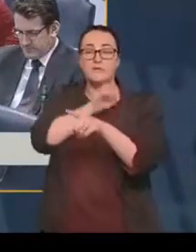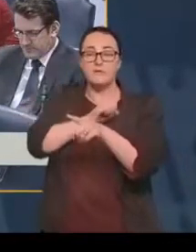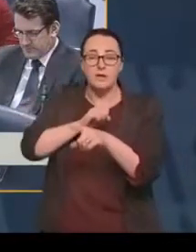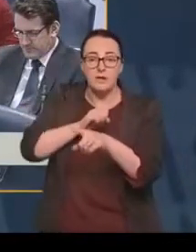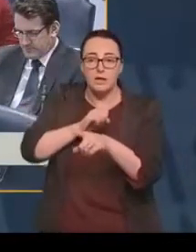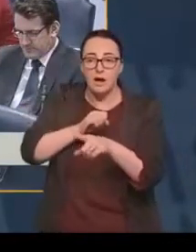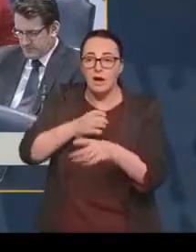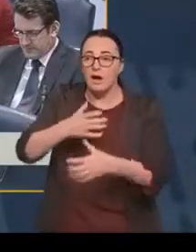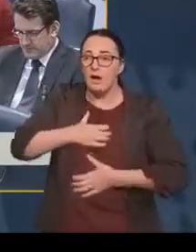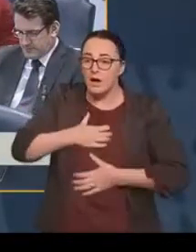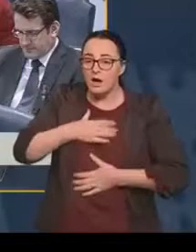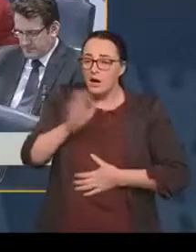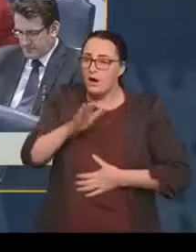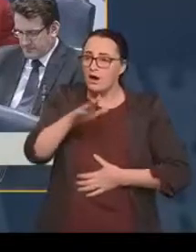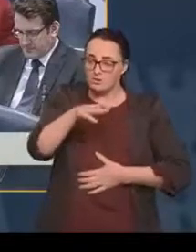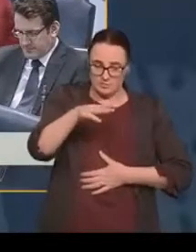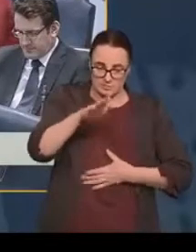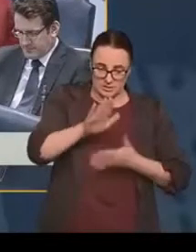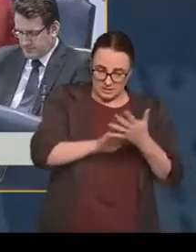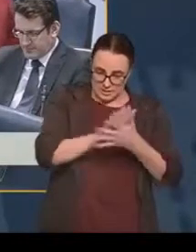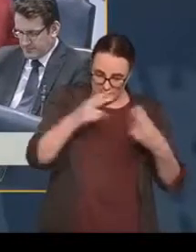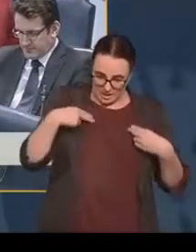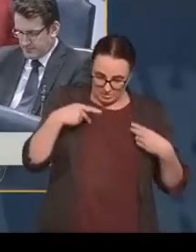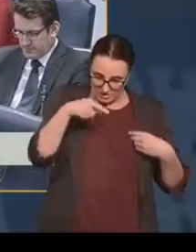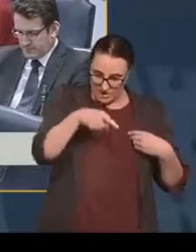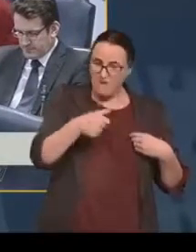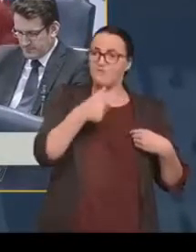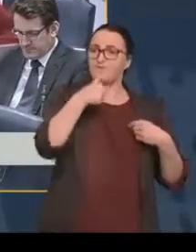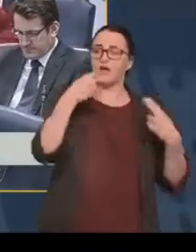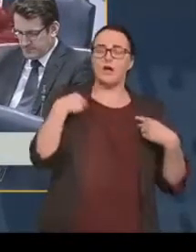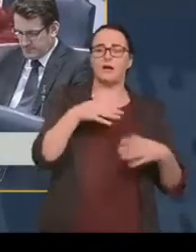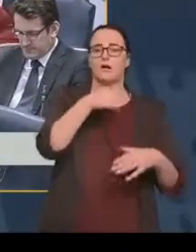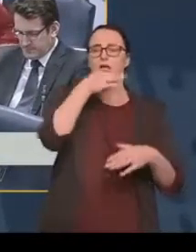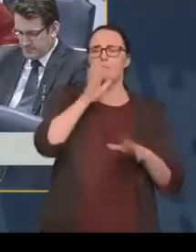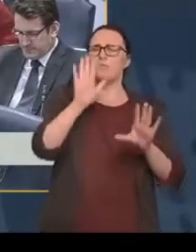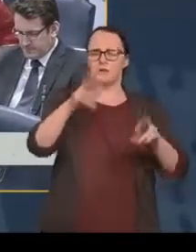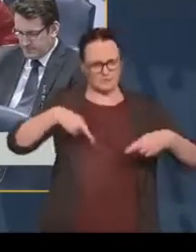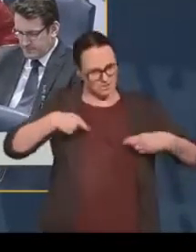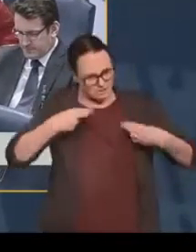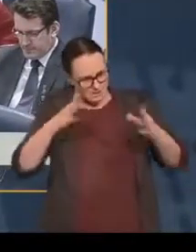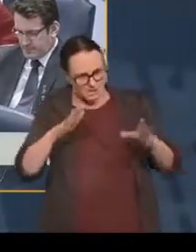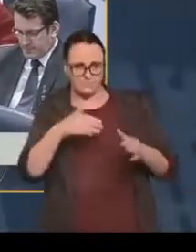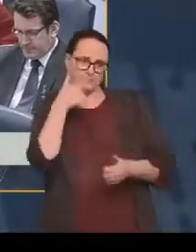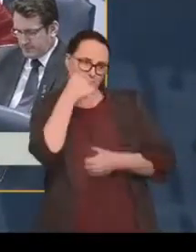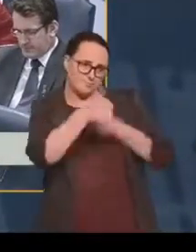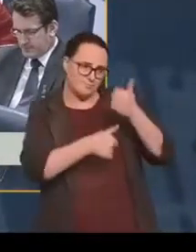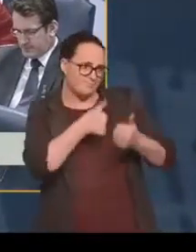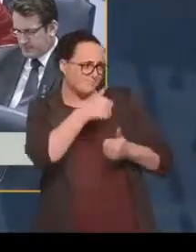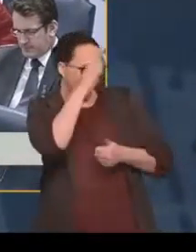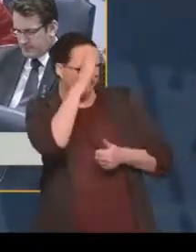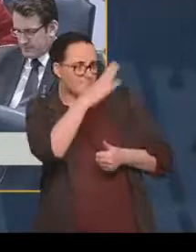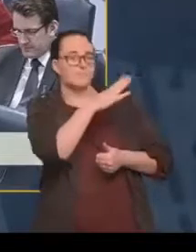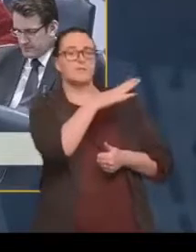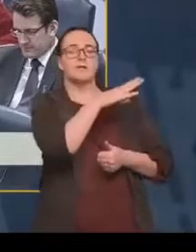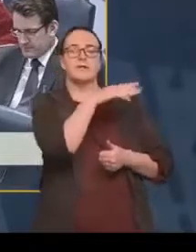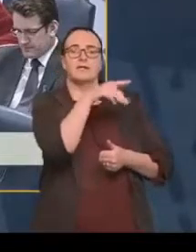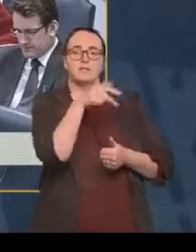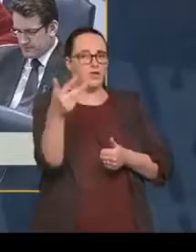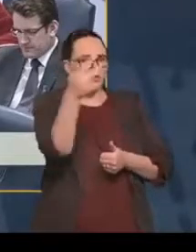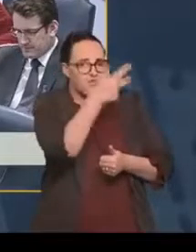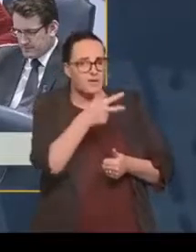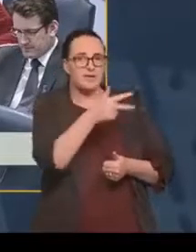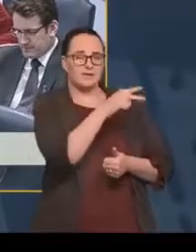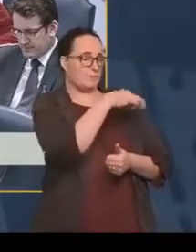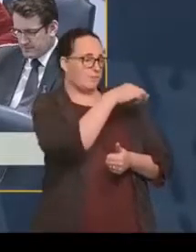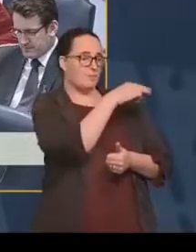certainly learned that sign language is the first language and has to be respected. So I compliment Senator Daly, the Minister, and Senator Jerry Bottomer. I think